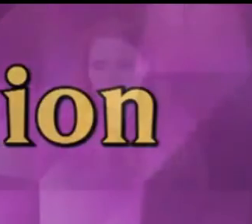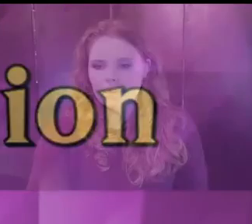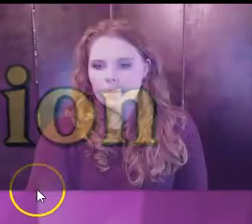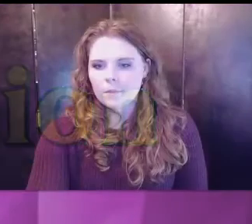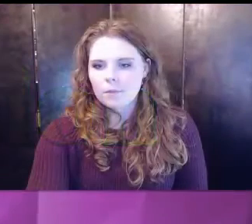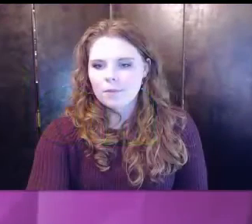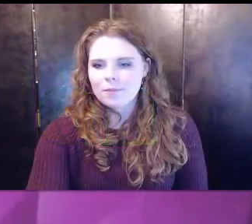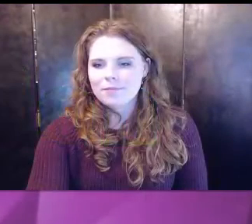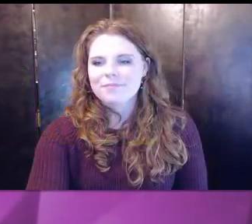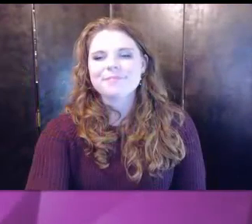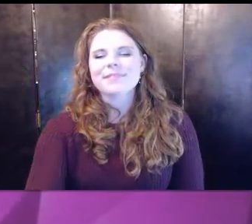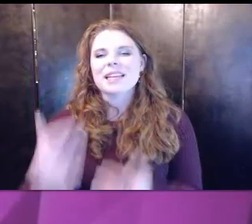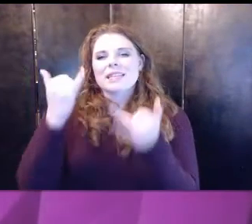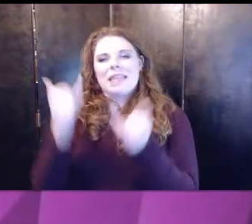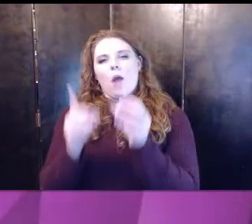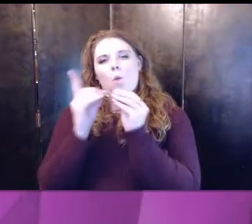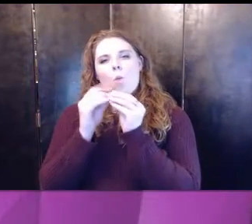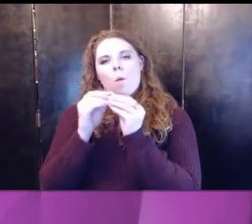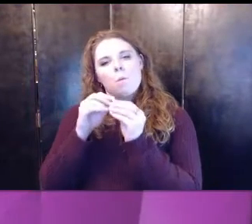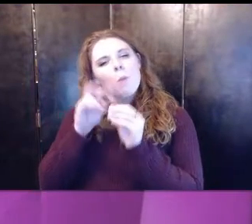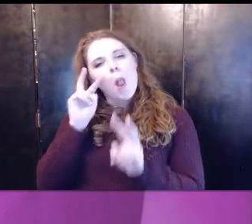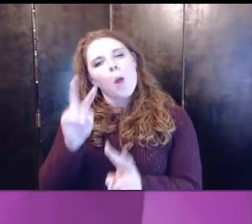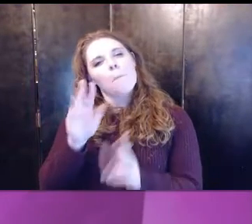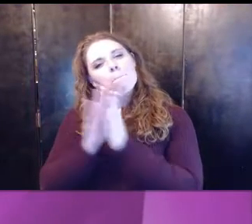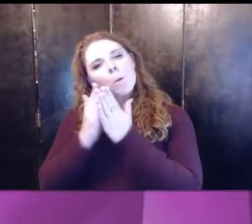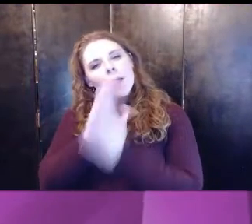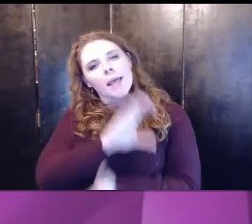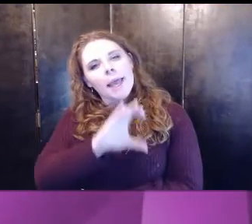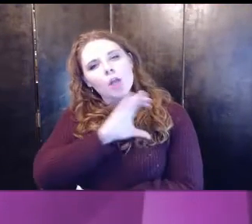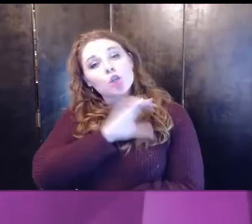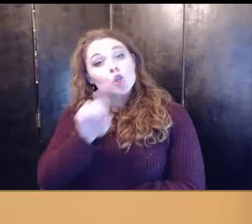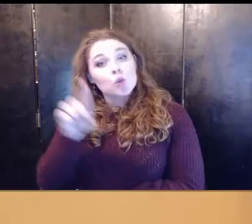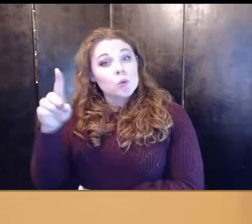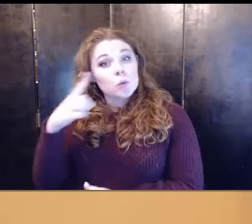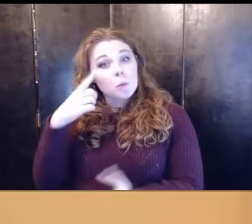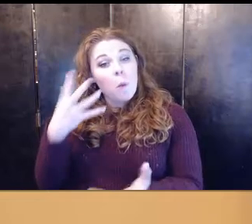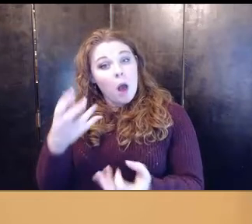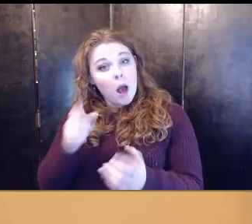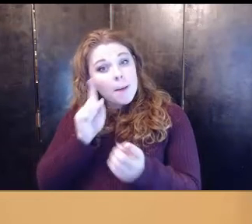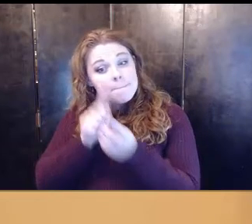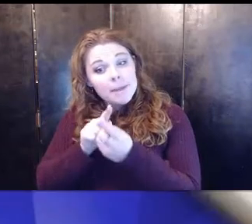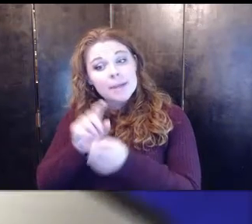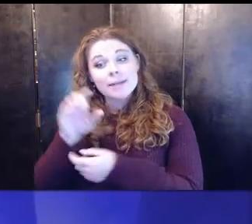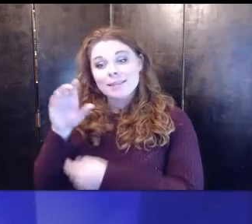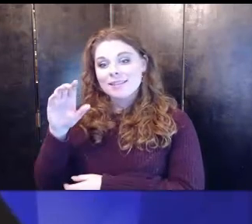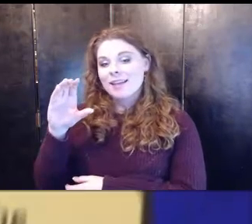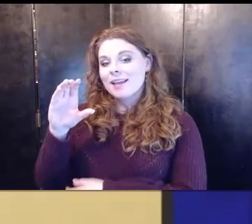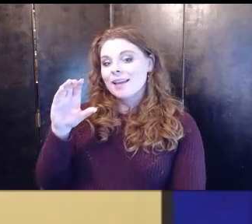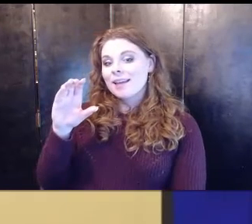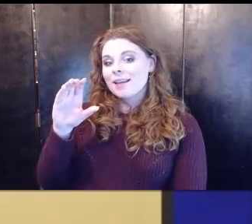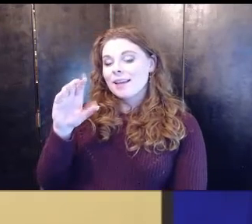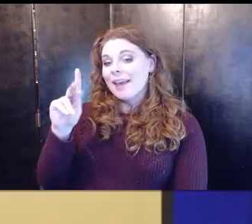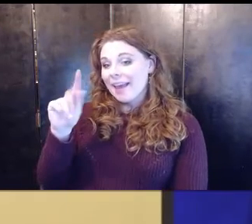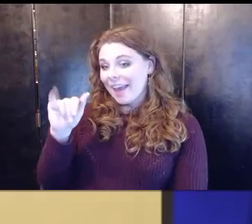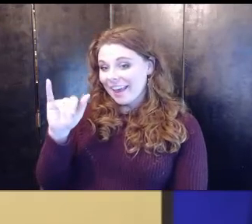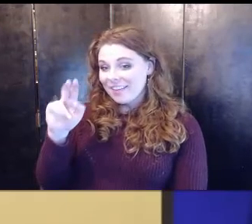Now let's take one more look at some of the book characters you would choose to meet. Kevin sent us his opinion from Blue